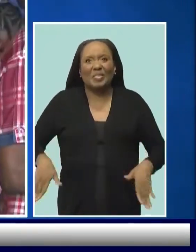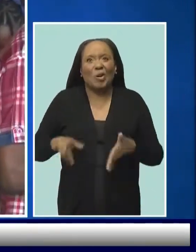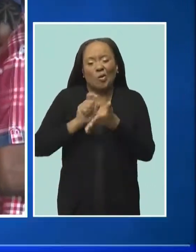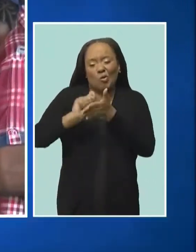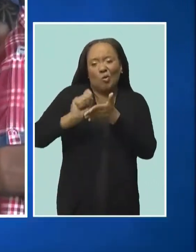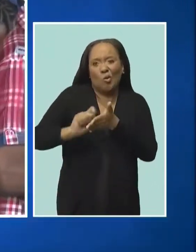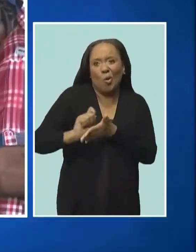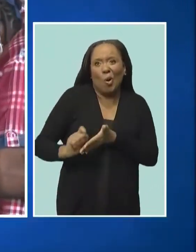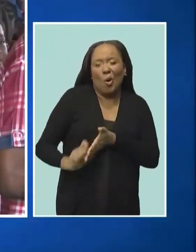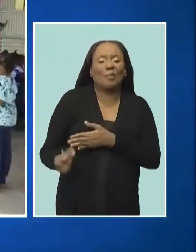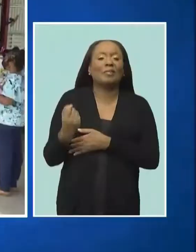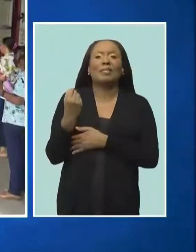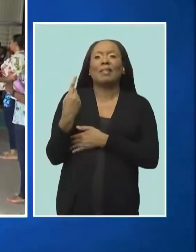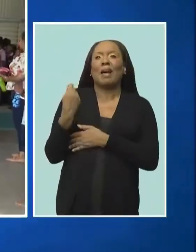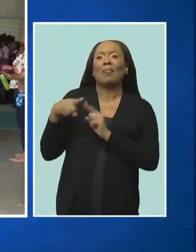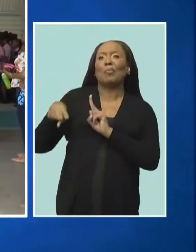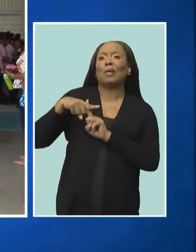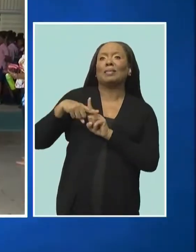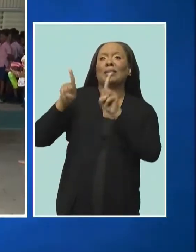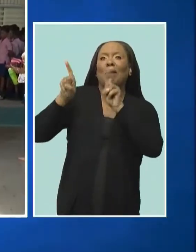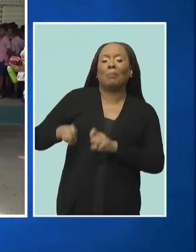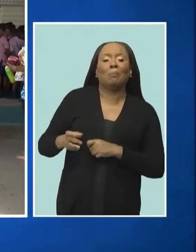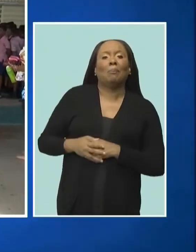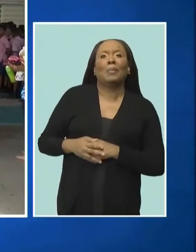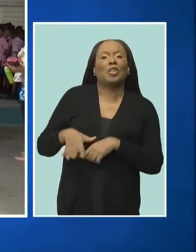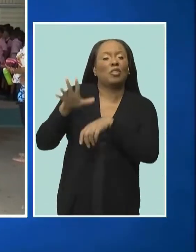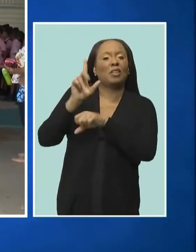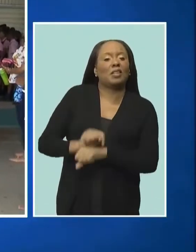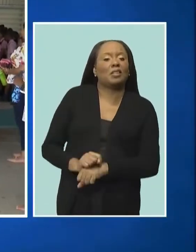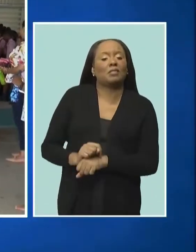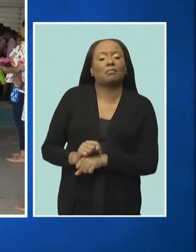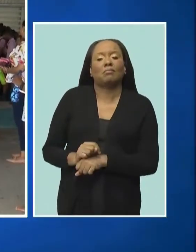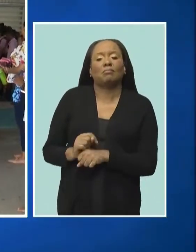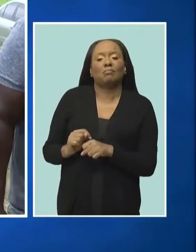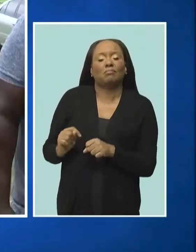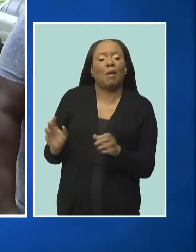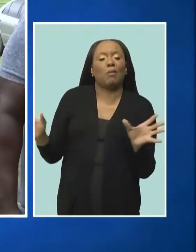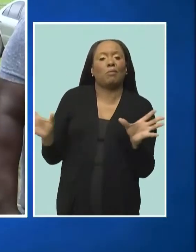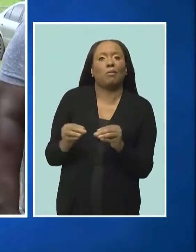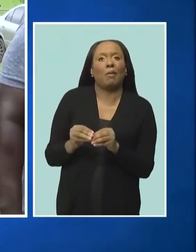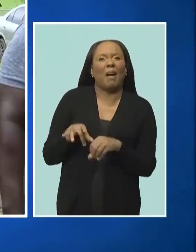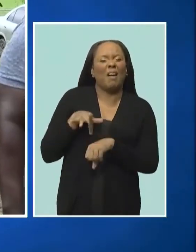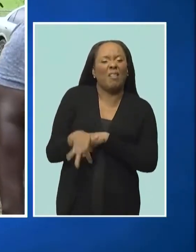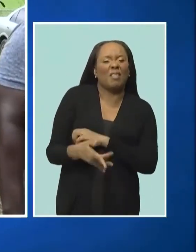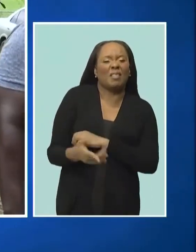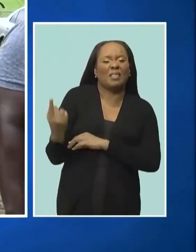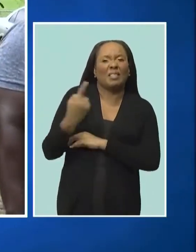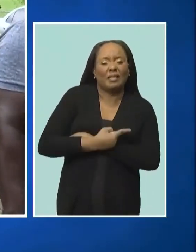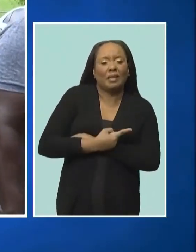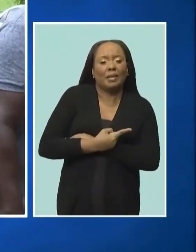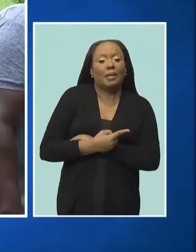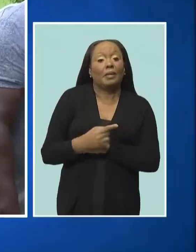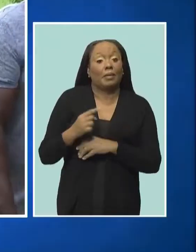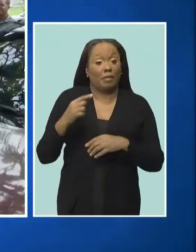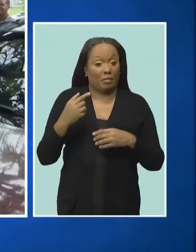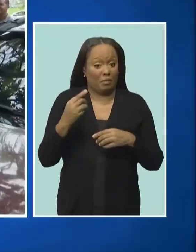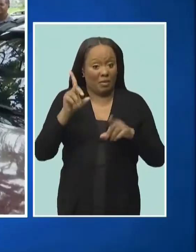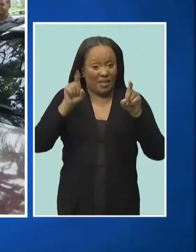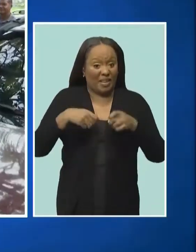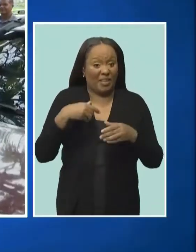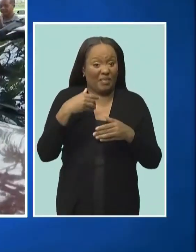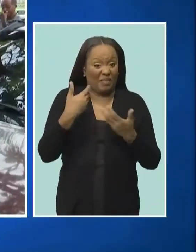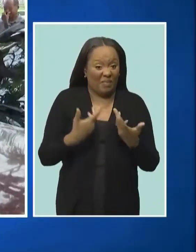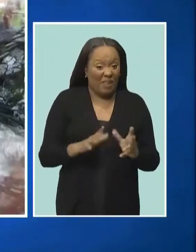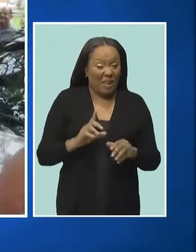entrance examination. In keeping with tradition, they assembled from early in the day and returned when the test ended after 1. I'm waiting